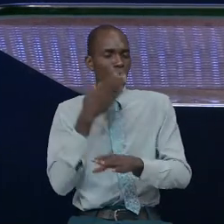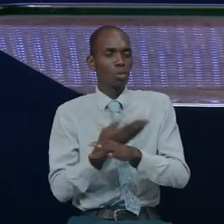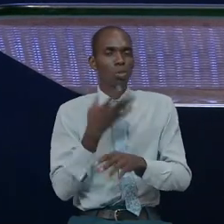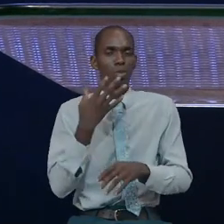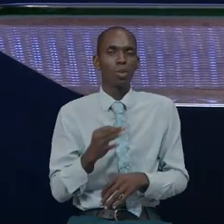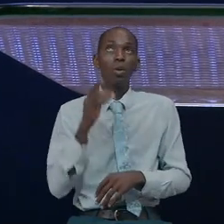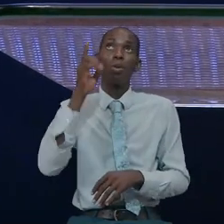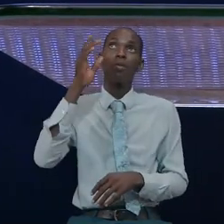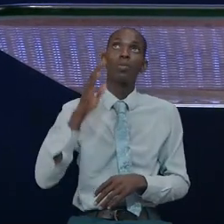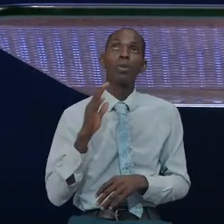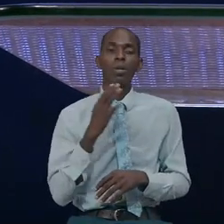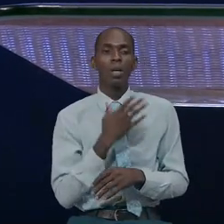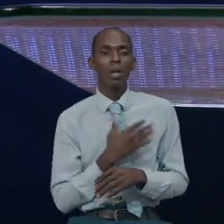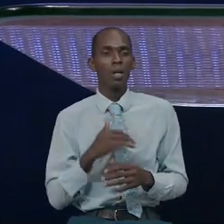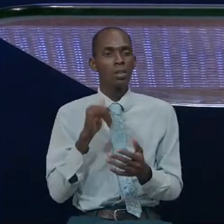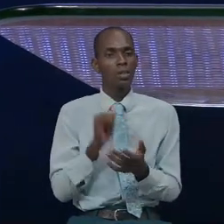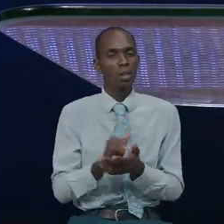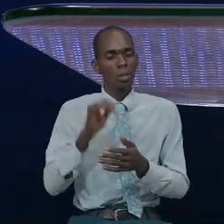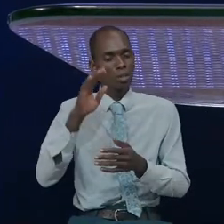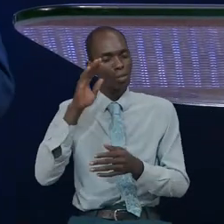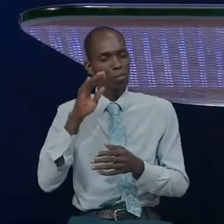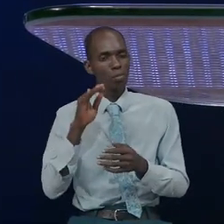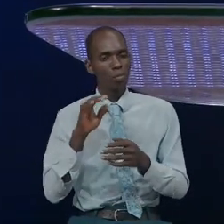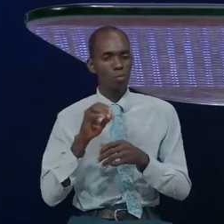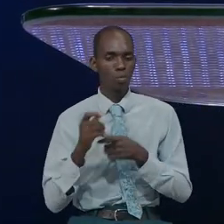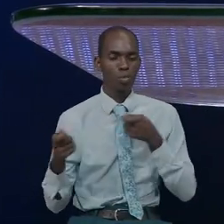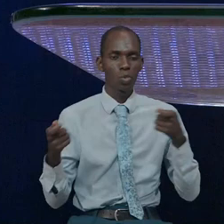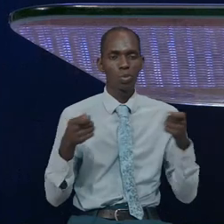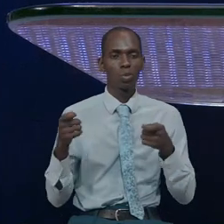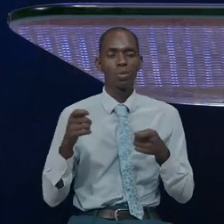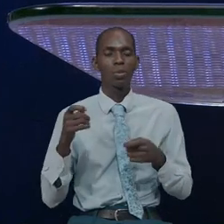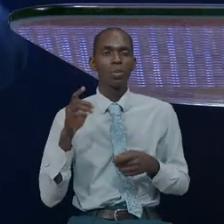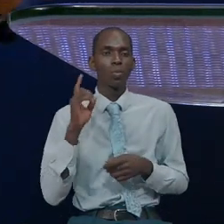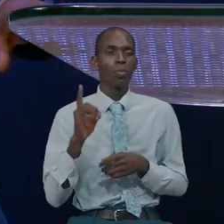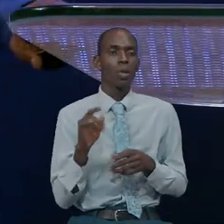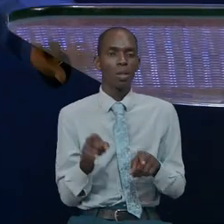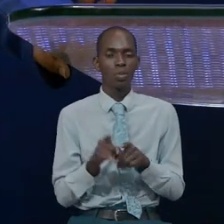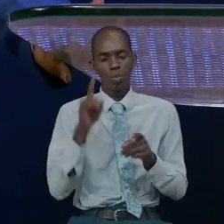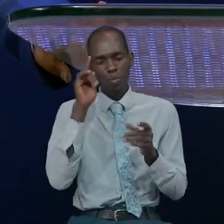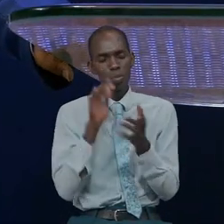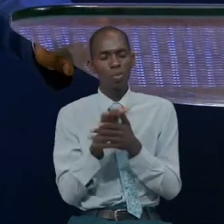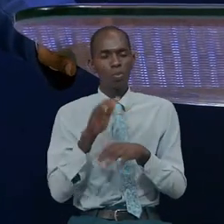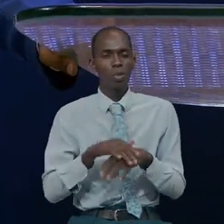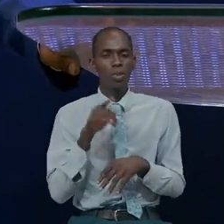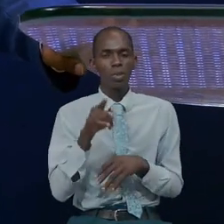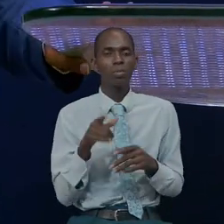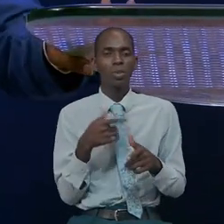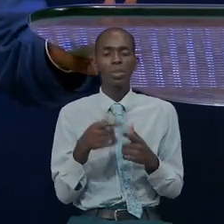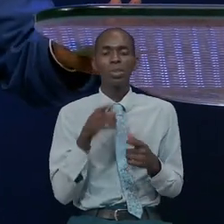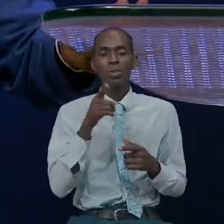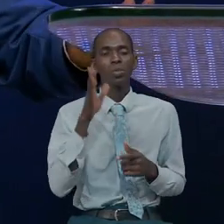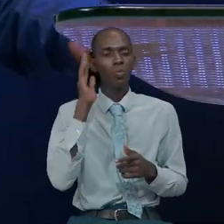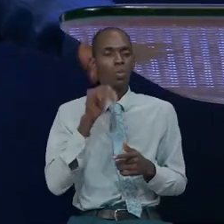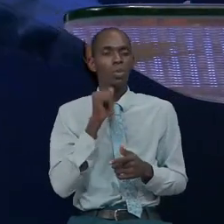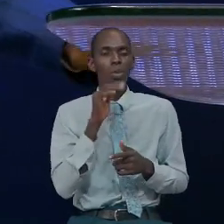Son of God, and that sovereign one, as we believe on him, then we will not be condemned, and will